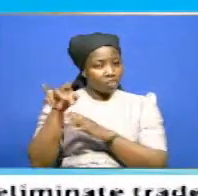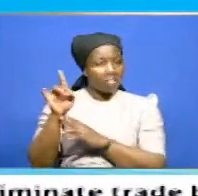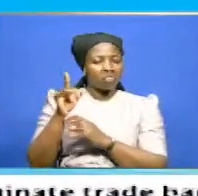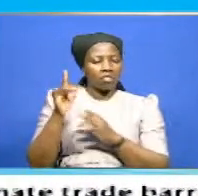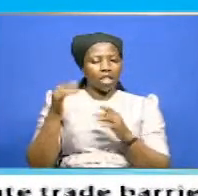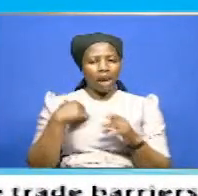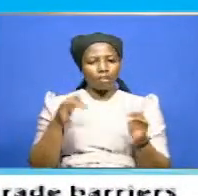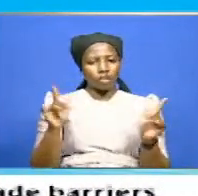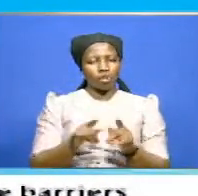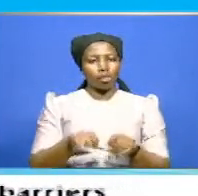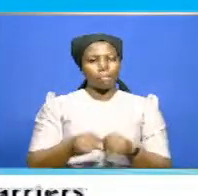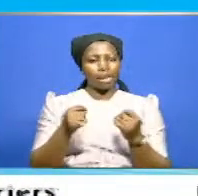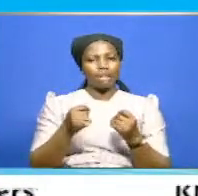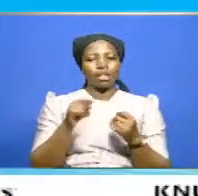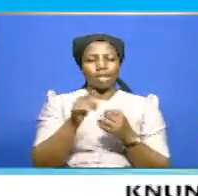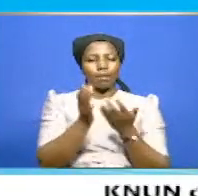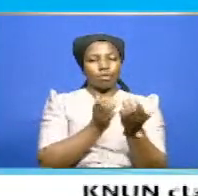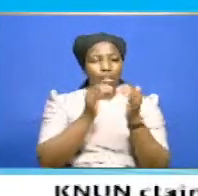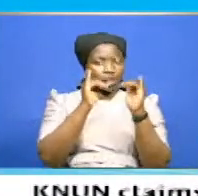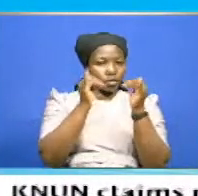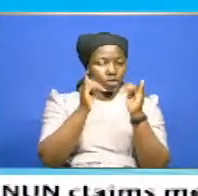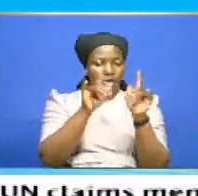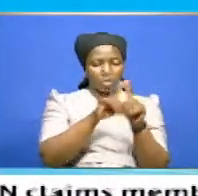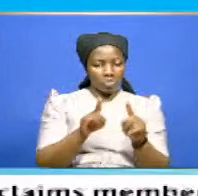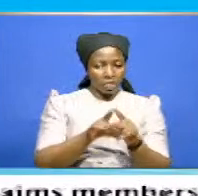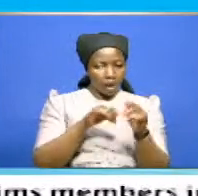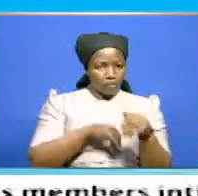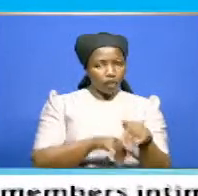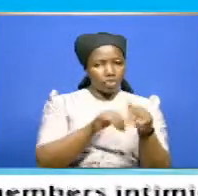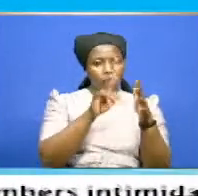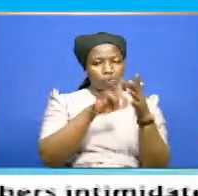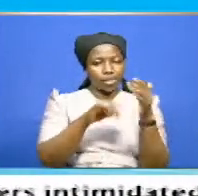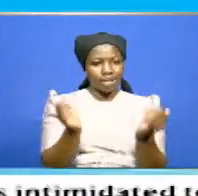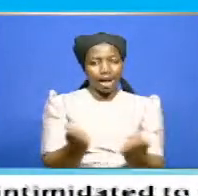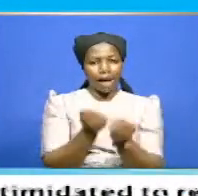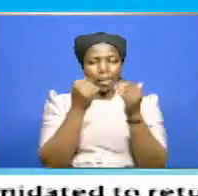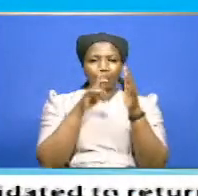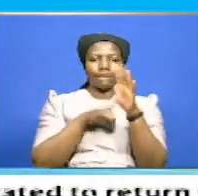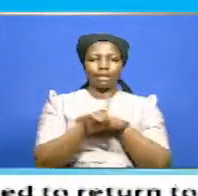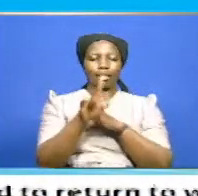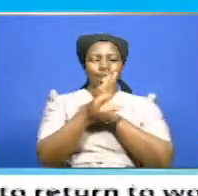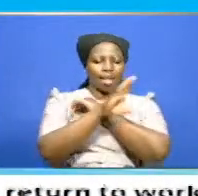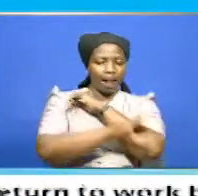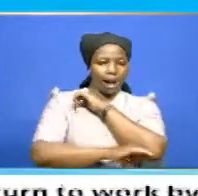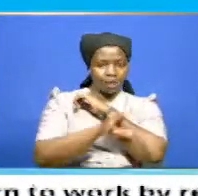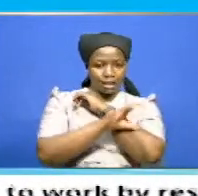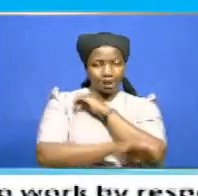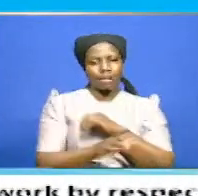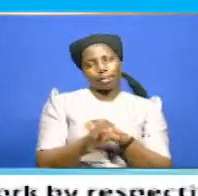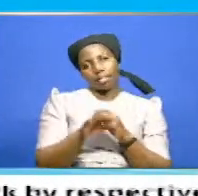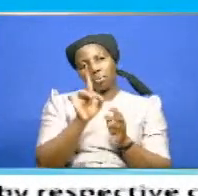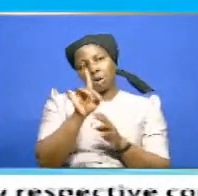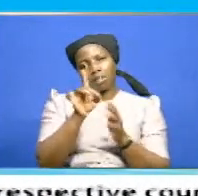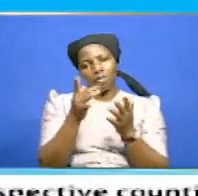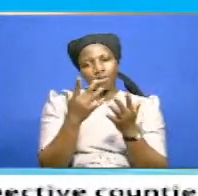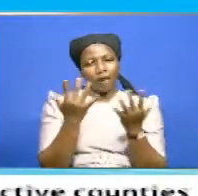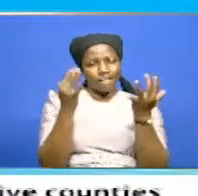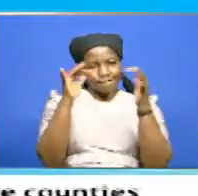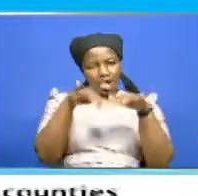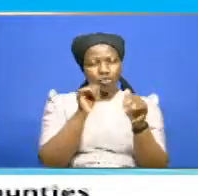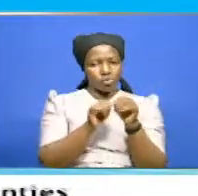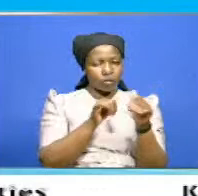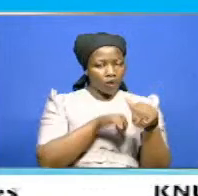Check, whereby we are also keeping tabs of happenings around the country. And one of the events that we are